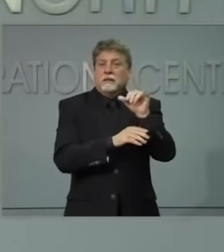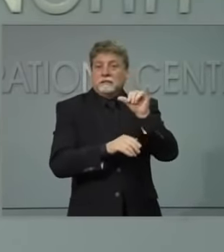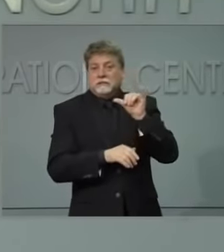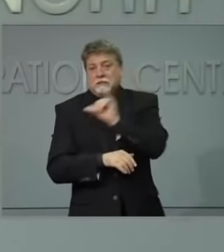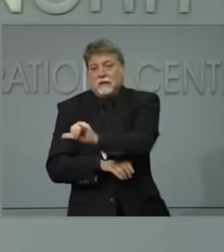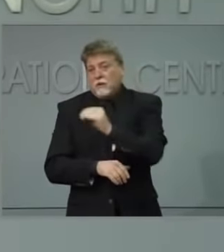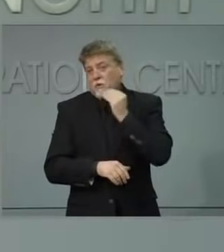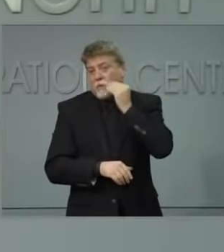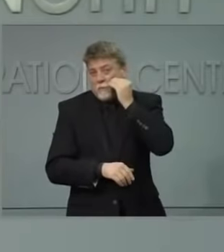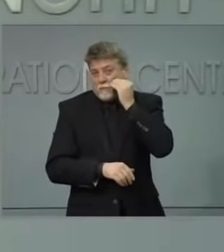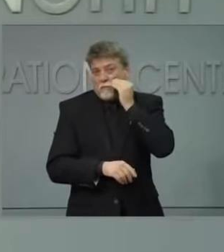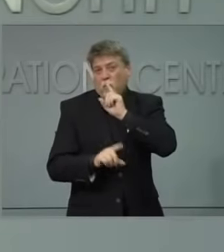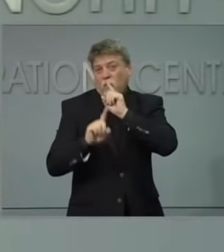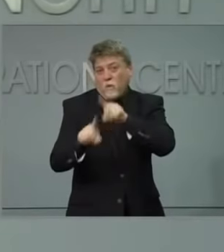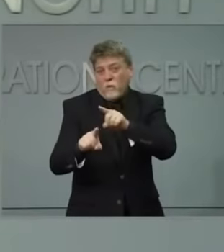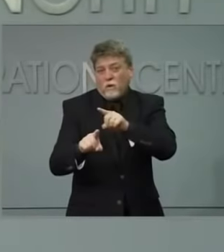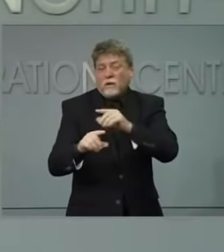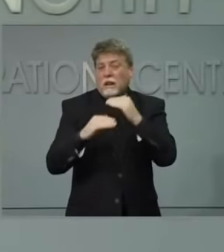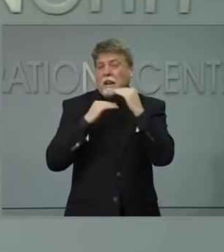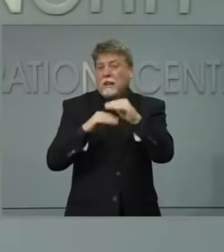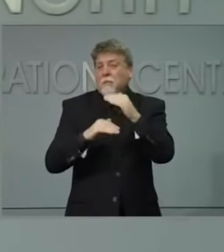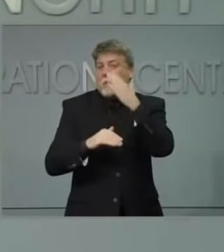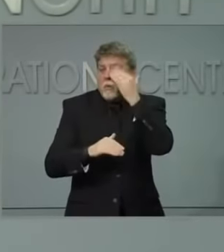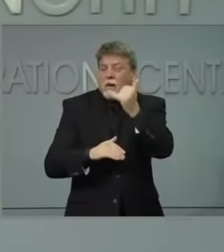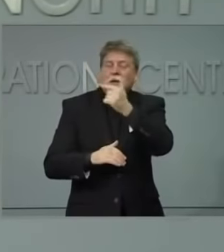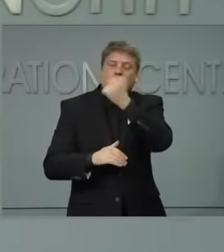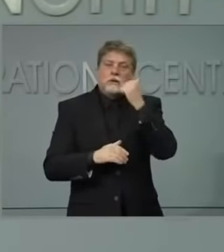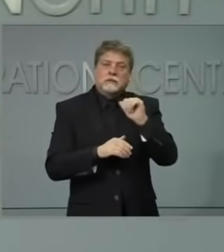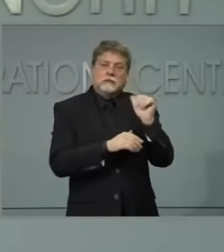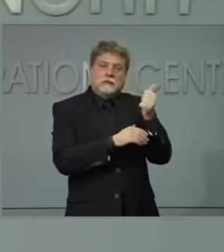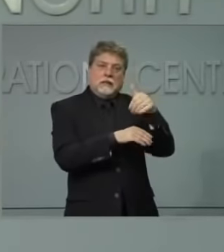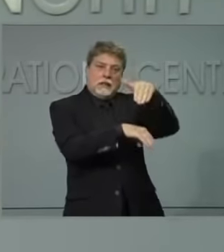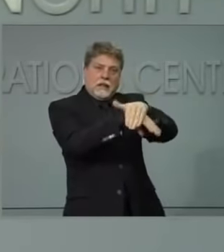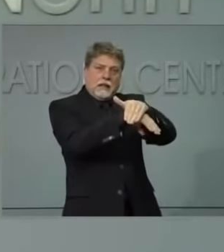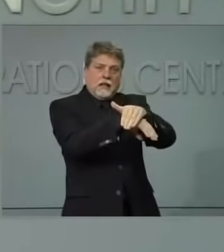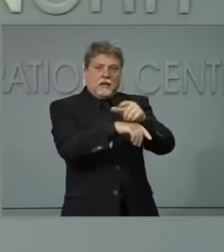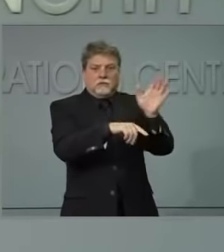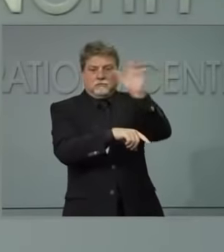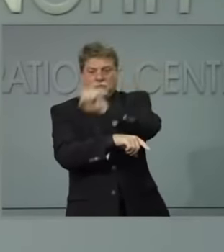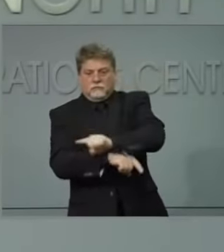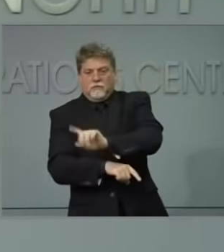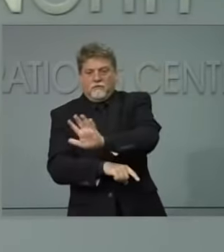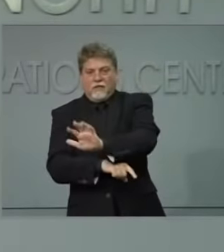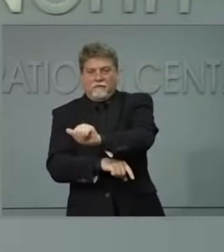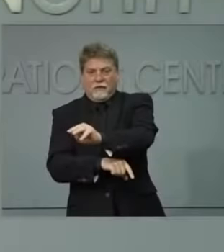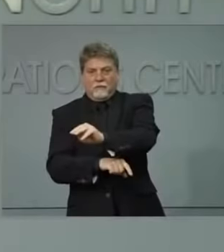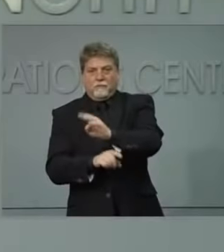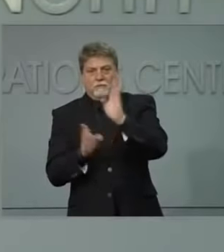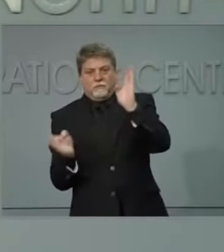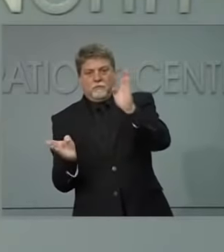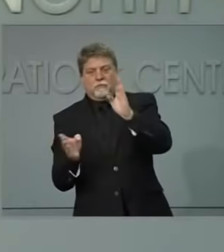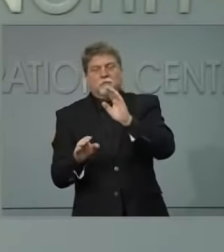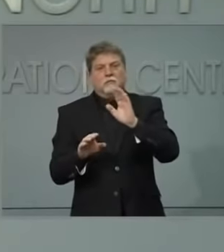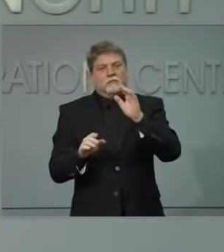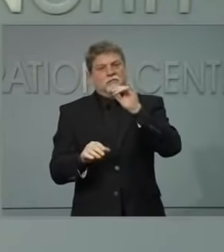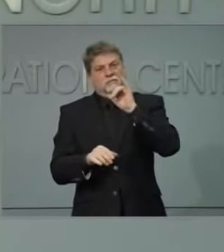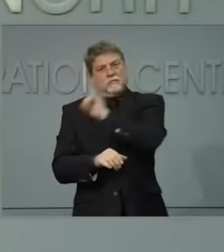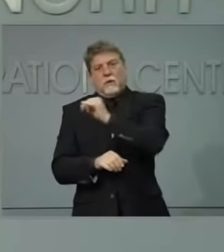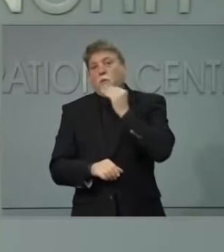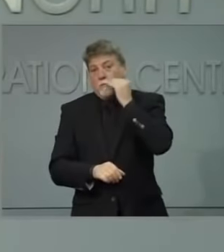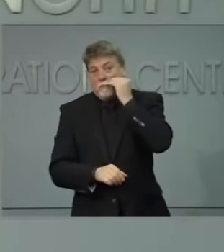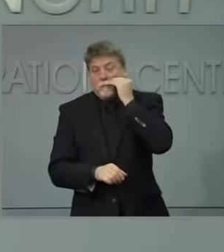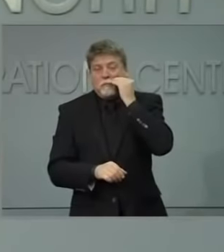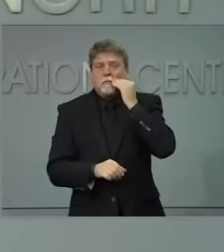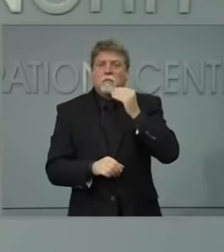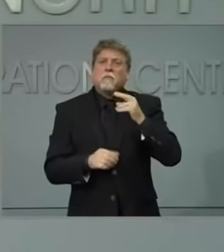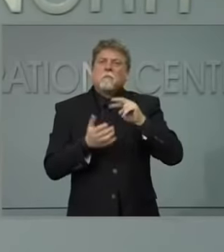the hours of 10 p.m. and 5 a.m. It means just what it says. People are to stay at home between those